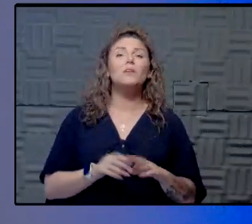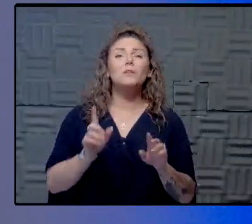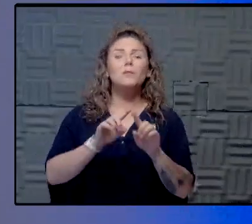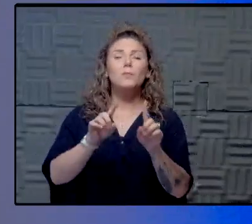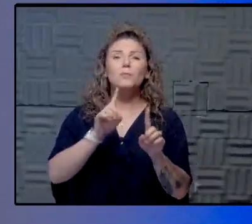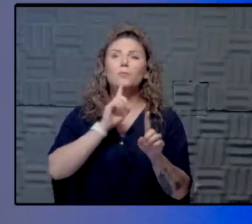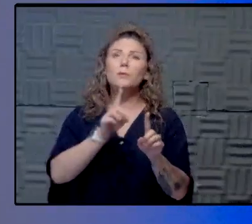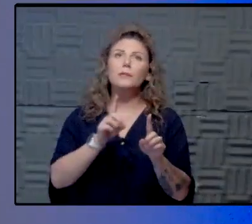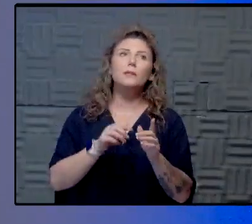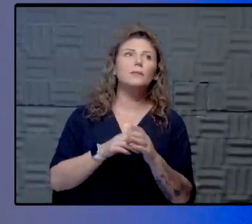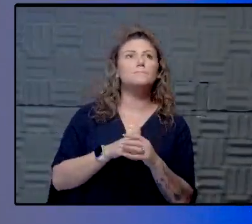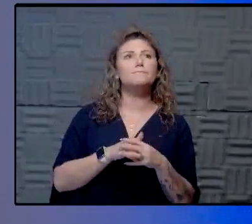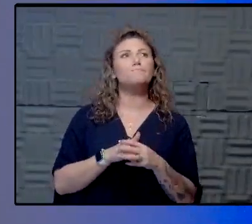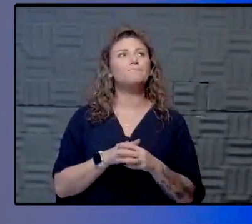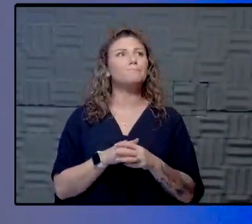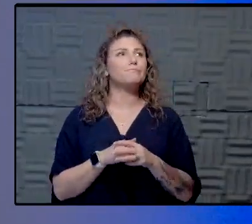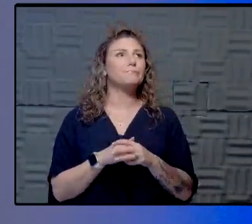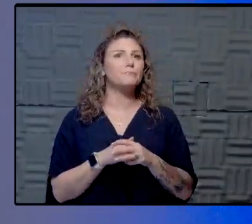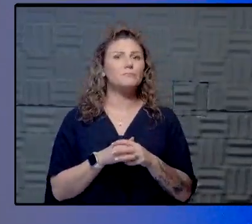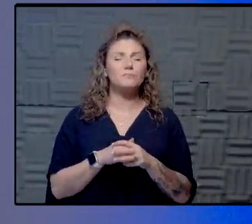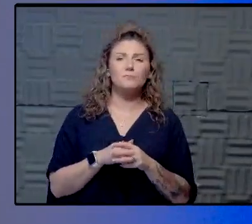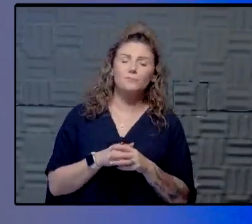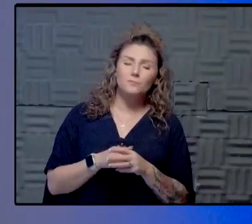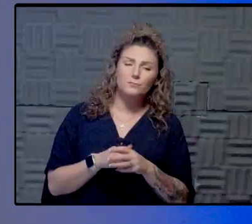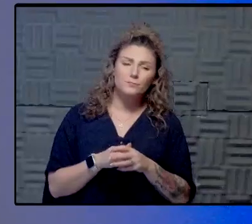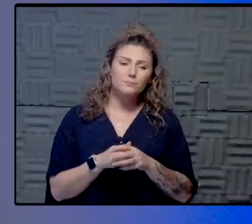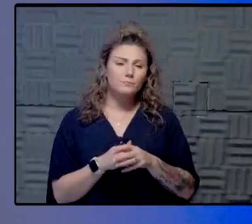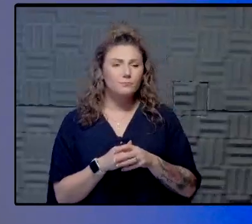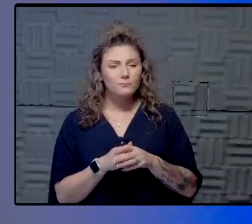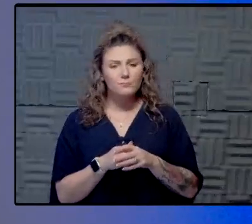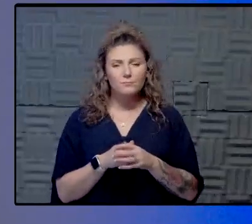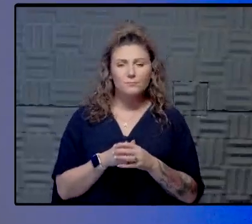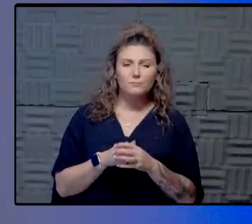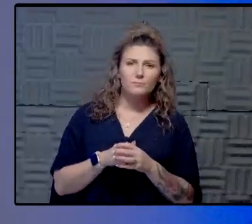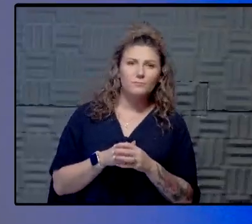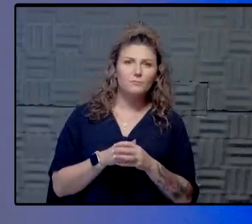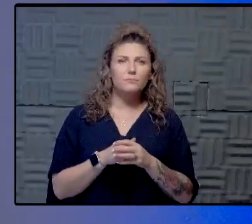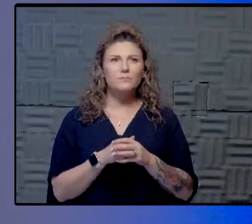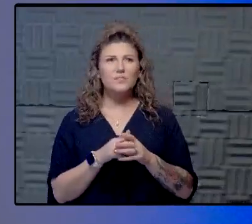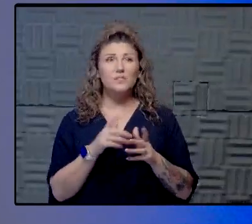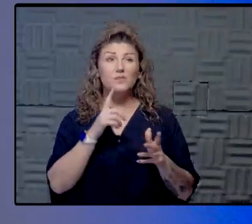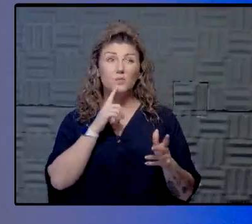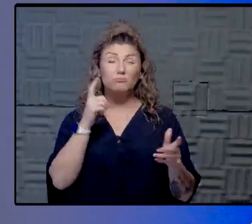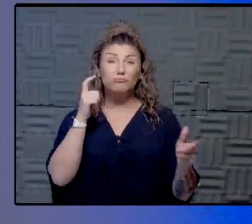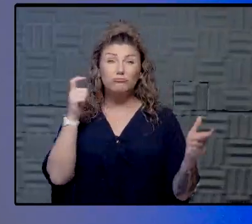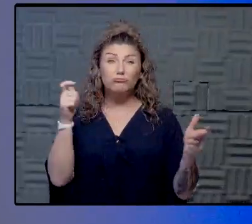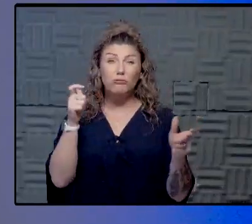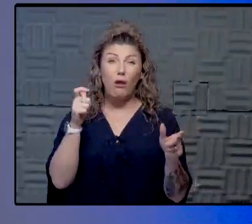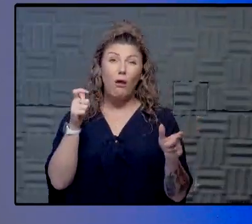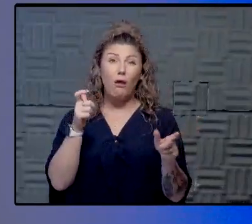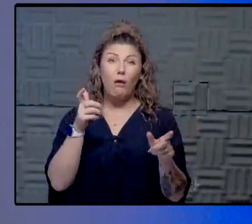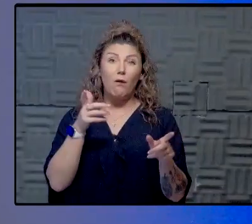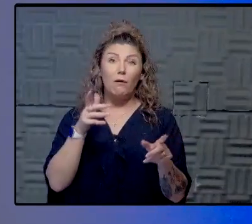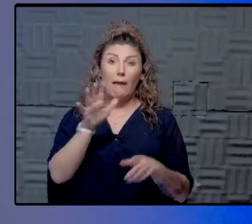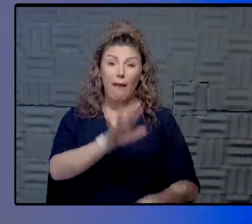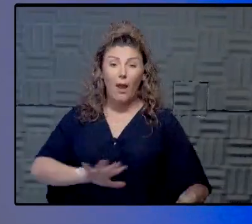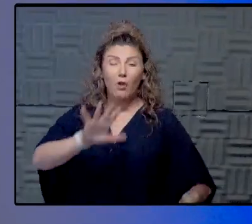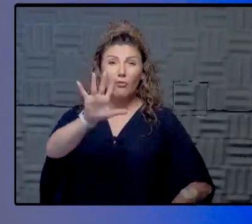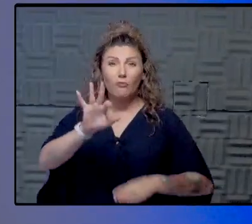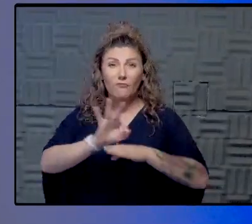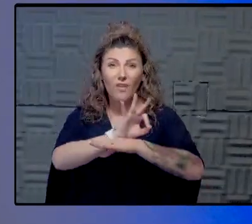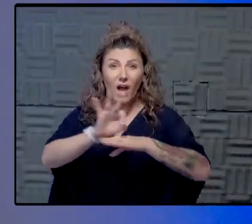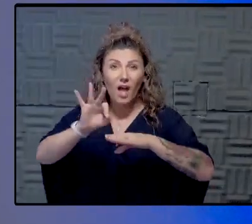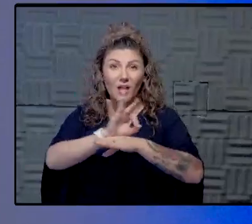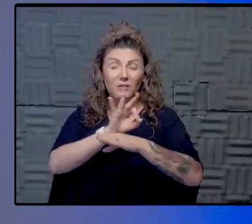really hitting at the heart of really major areas for kids functioning. You think about